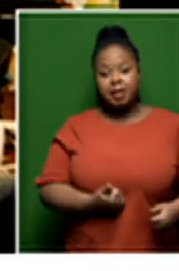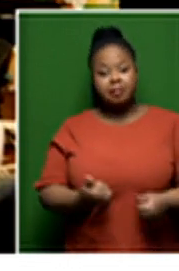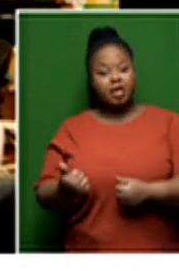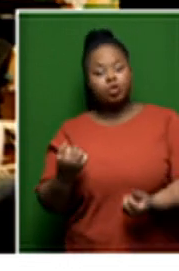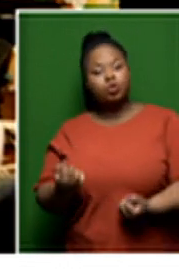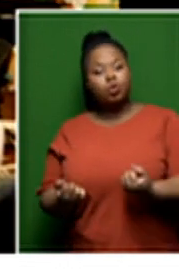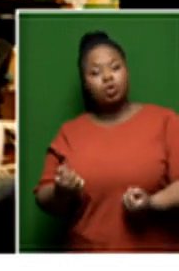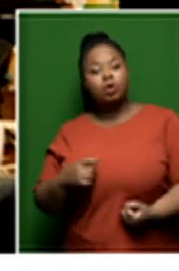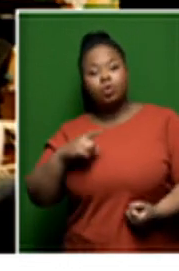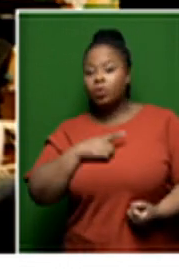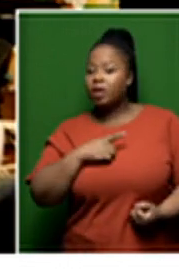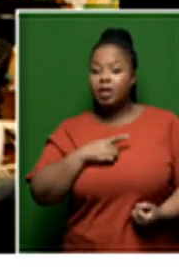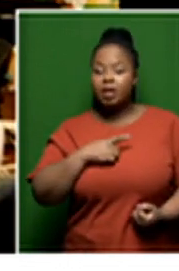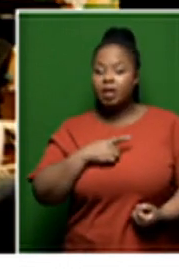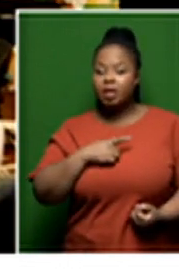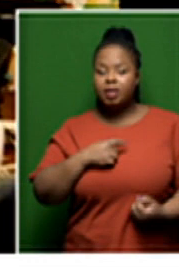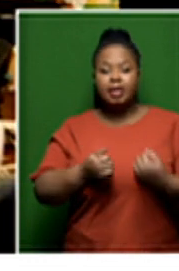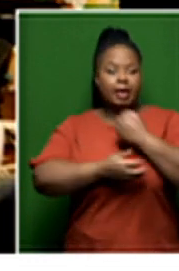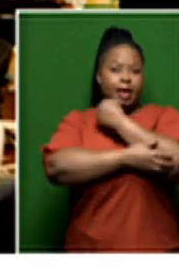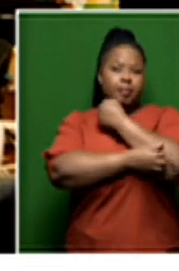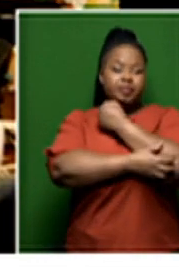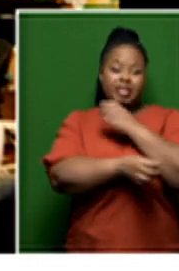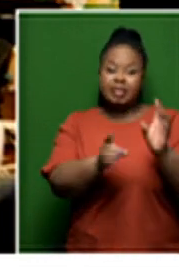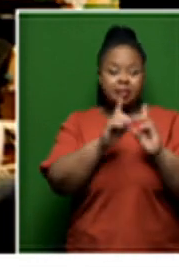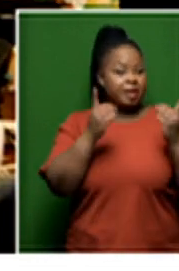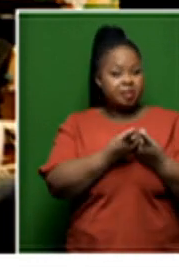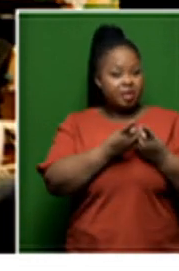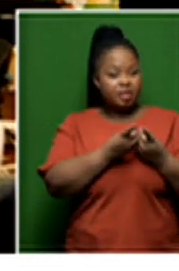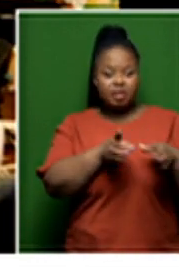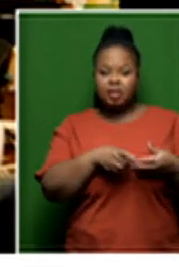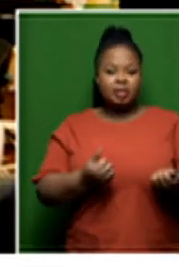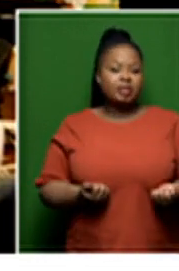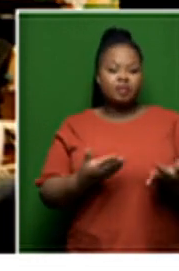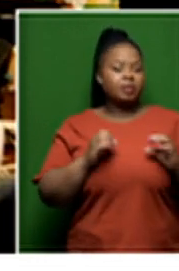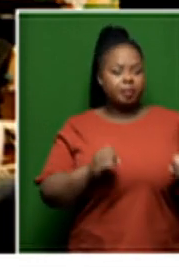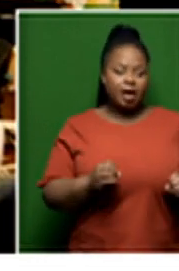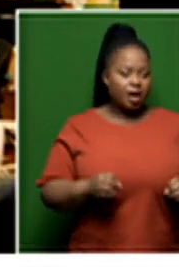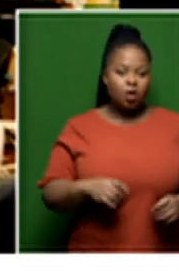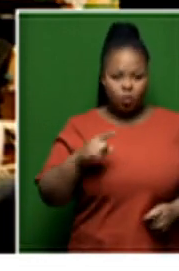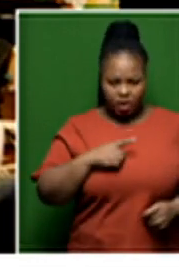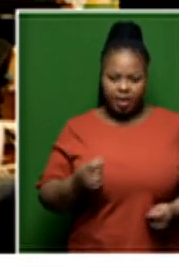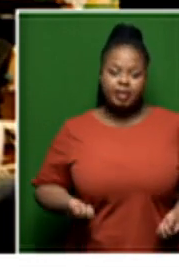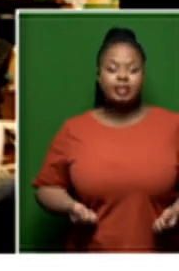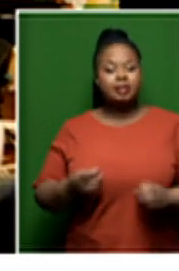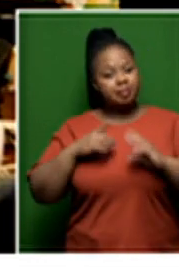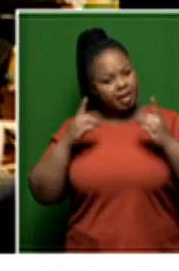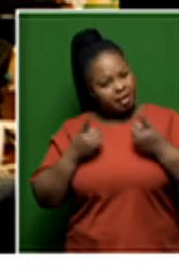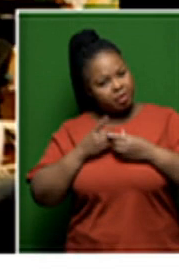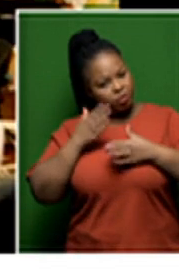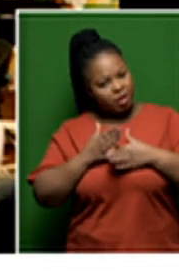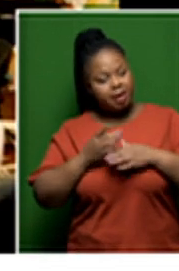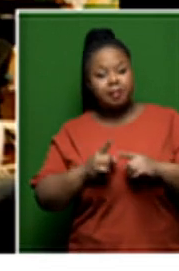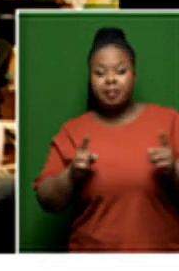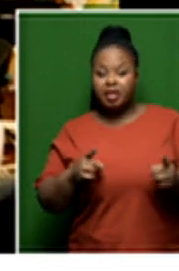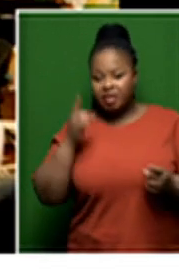court because not because the department is not delivering, because the department is delivering, but it was lack